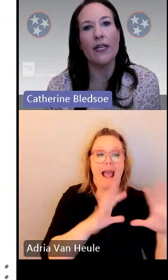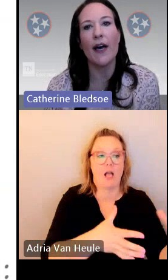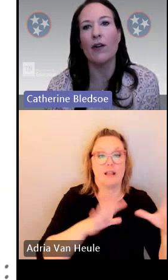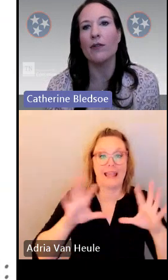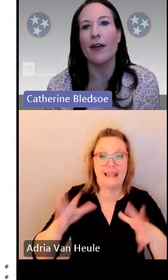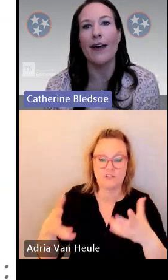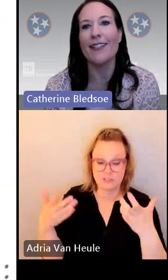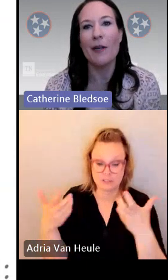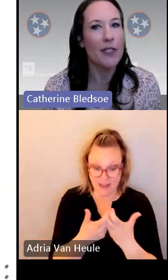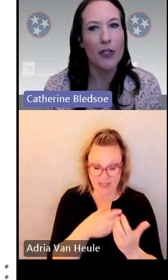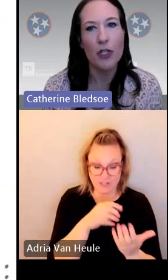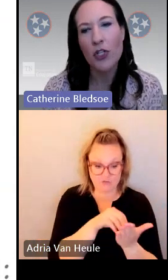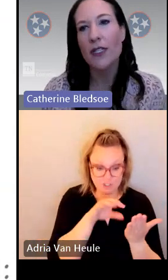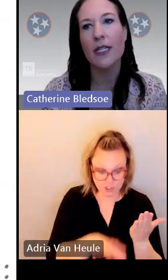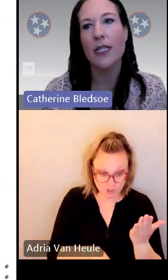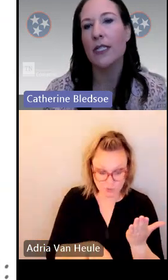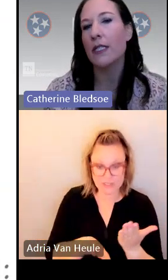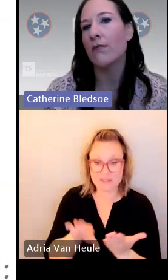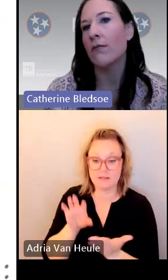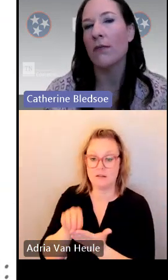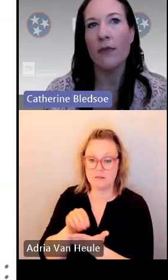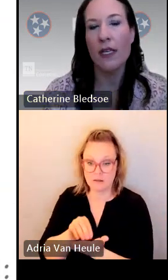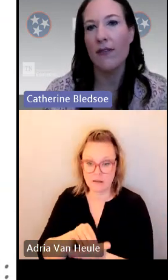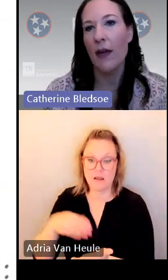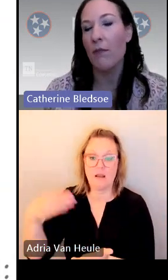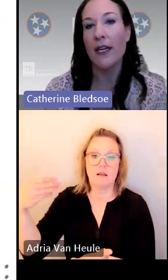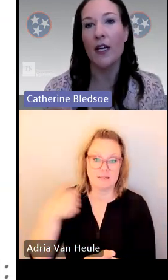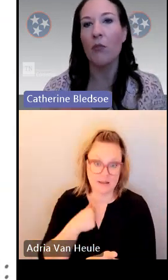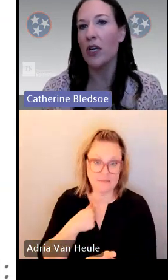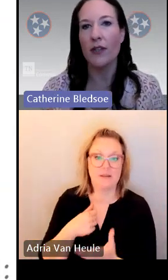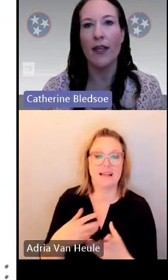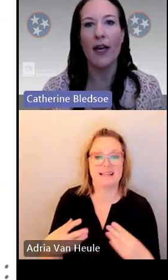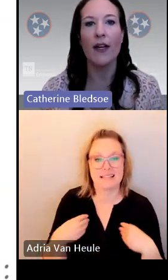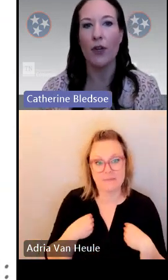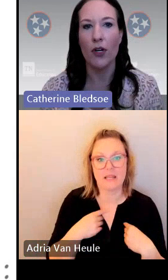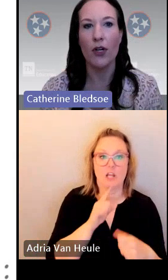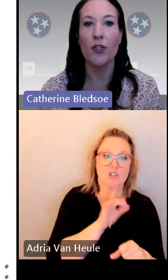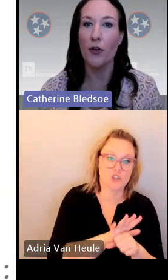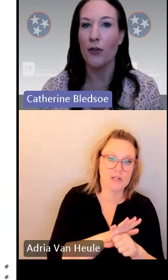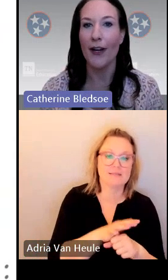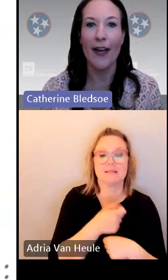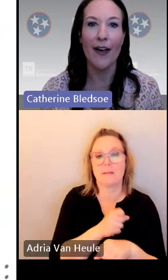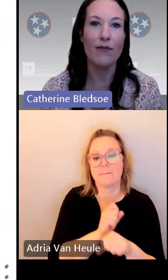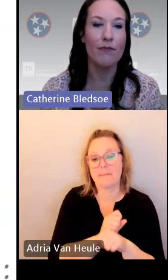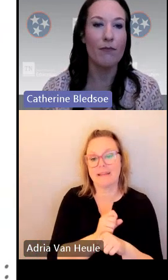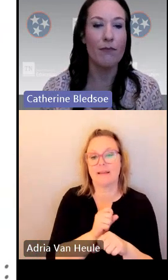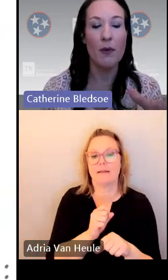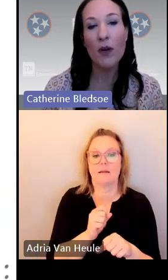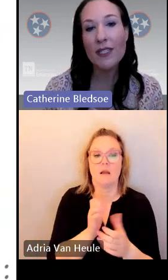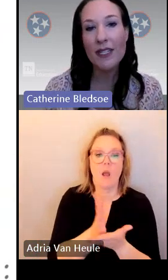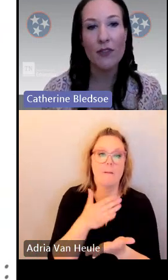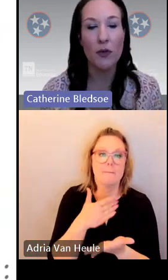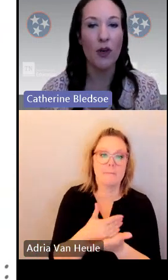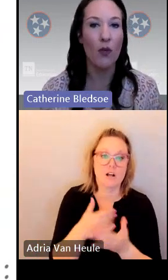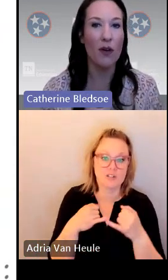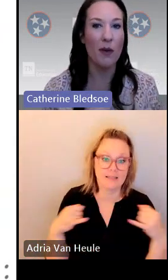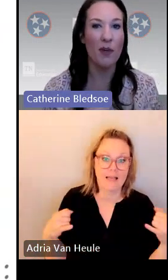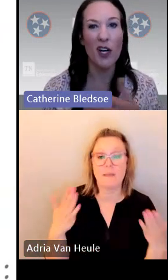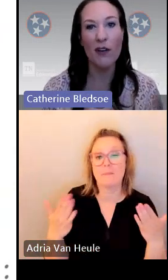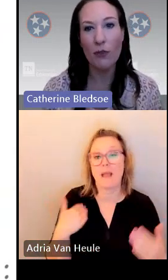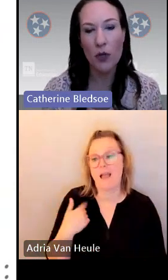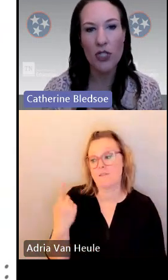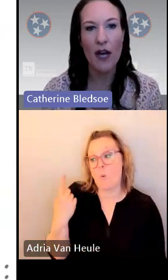and filling out, accepting the assurances, things of that, making a budget line for, you're going to have maybe 1 staff doing